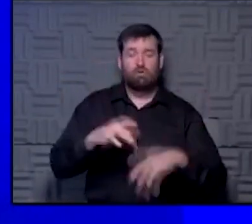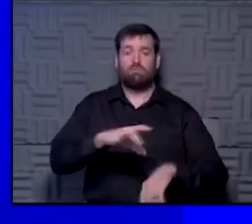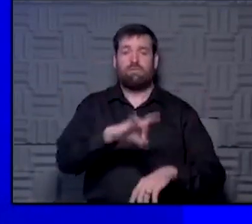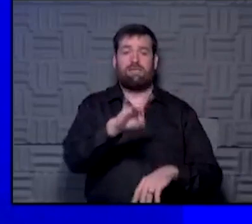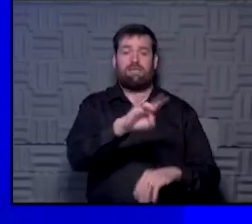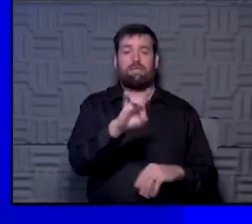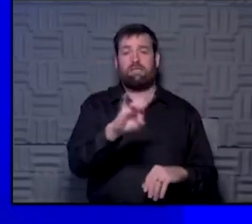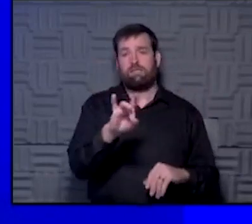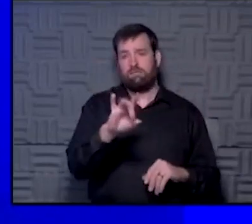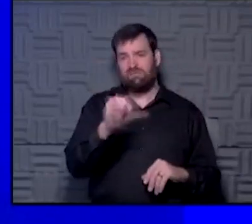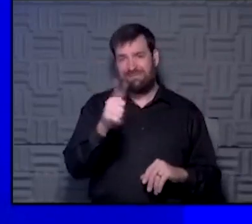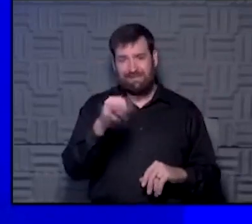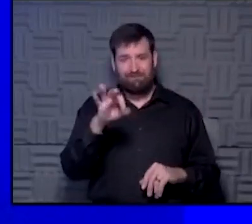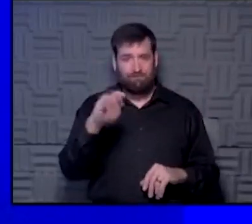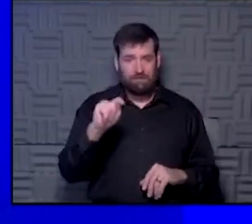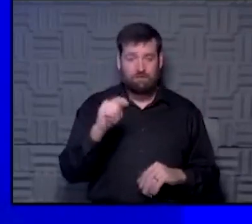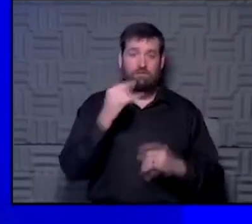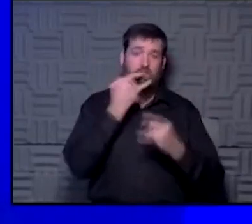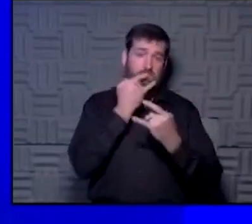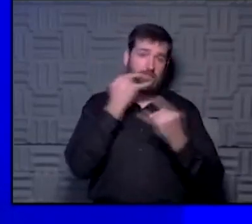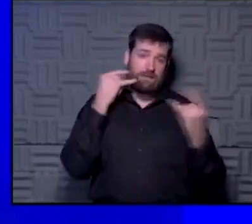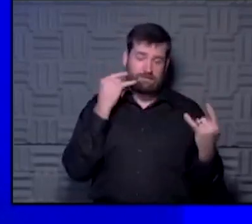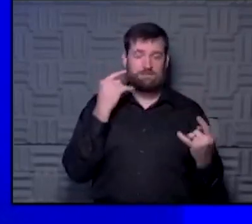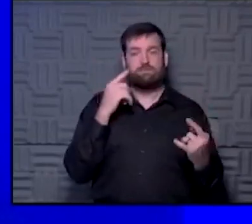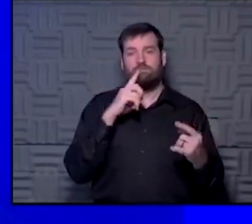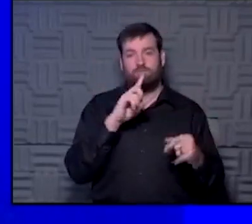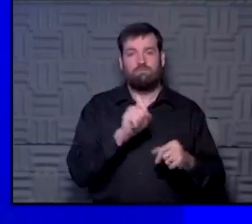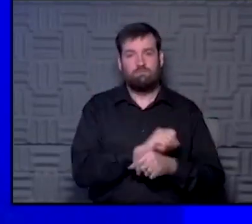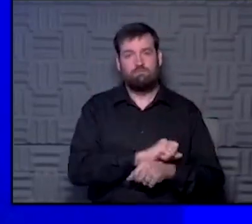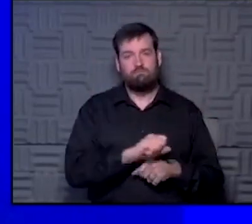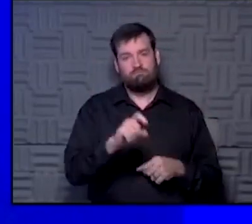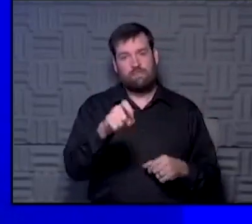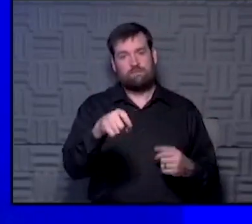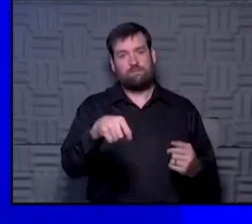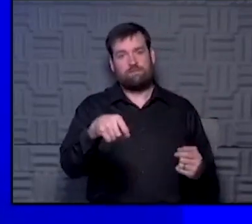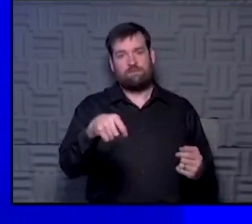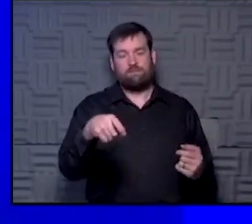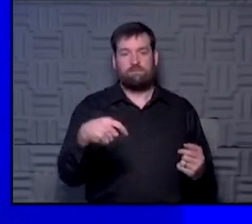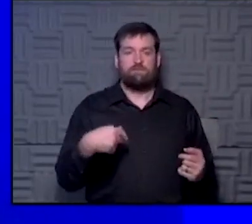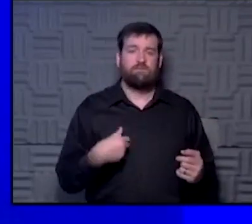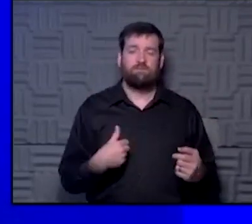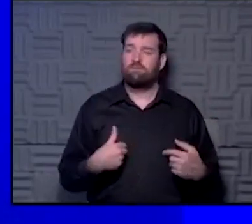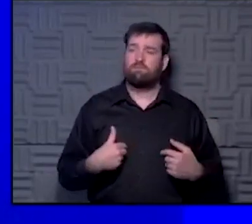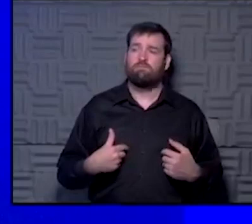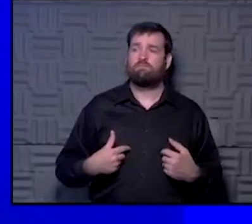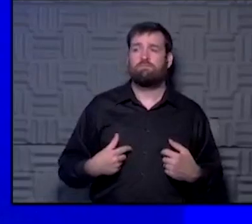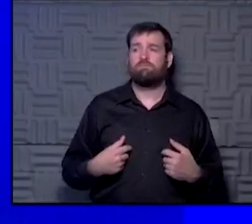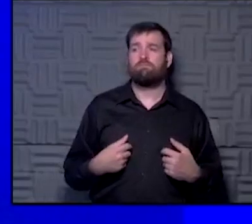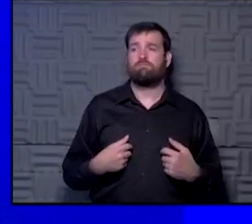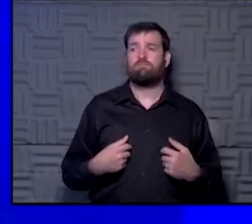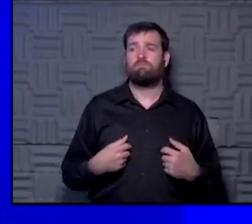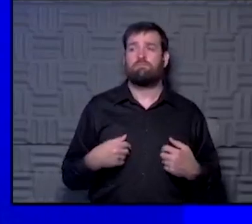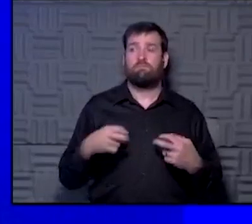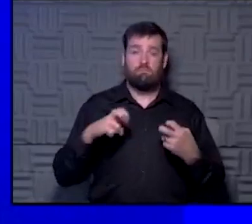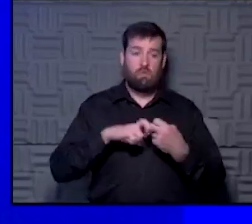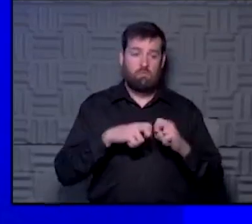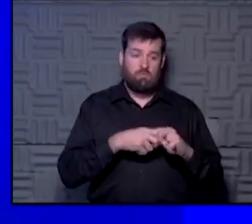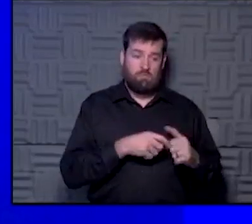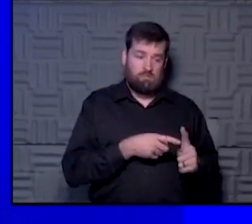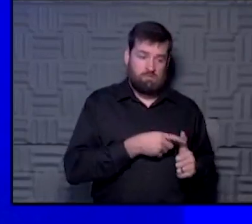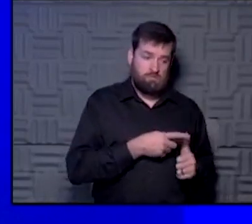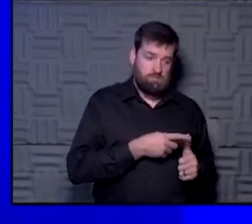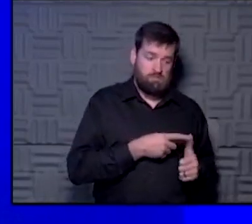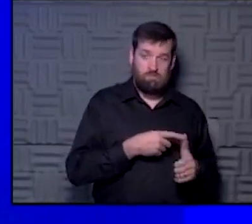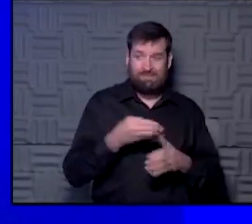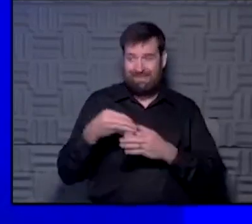8 to 10 feet away. Masking is definitely a must. Certainly I don't find a problem with at the beginning or at the